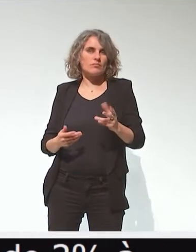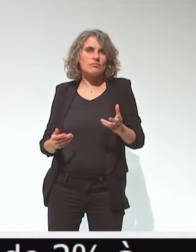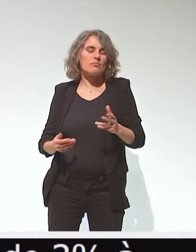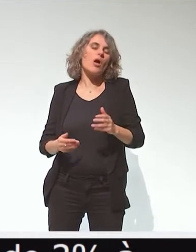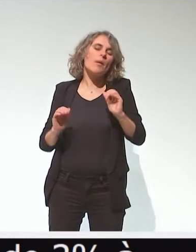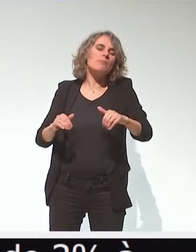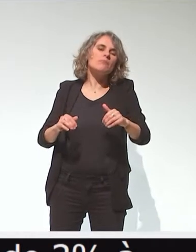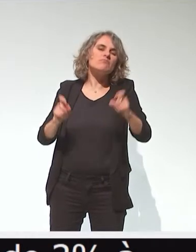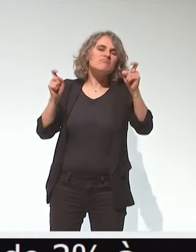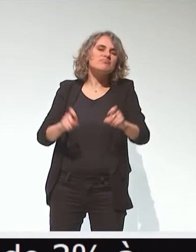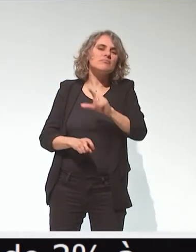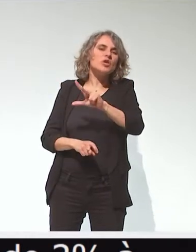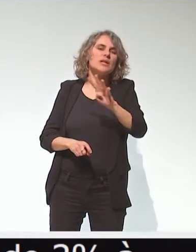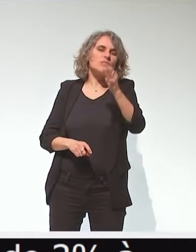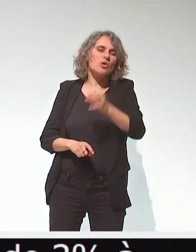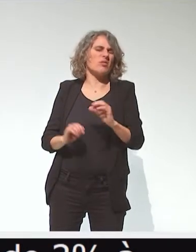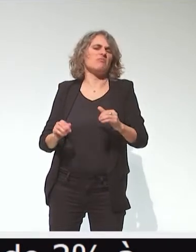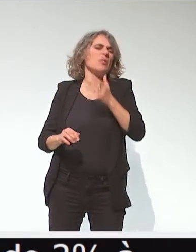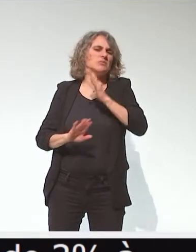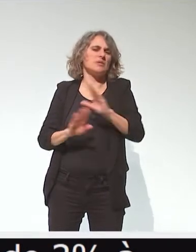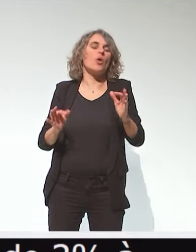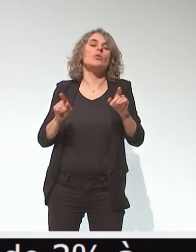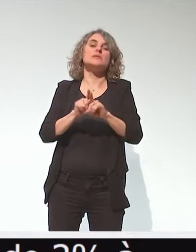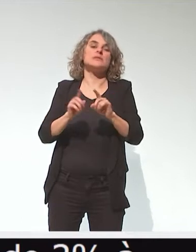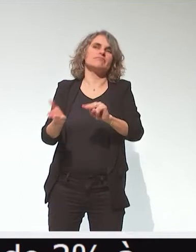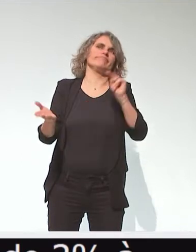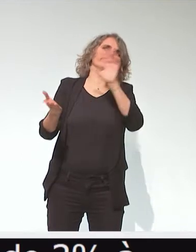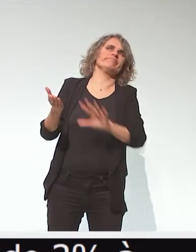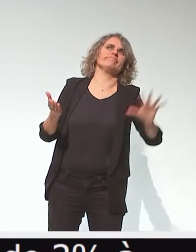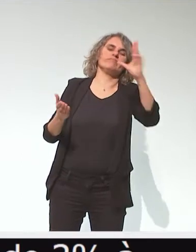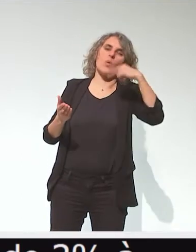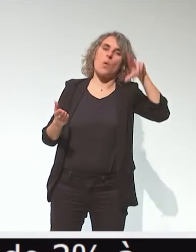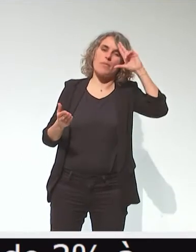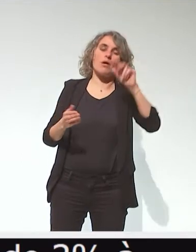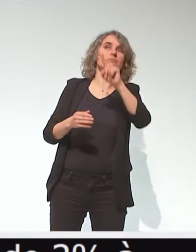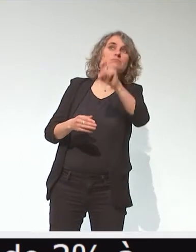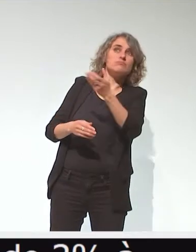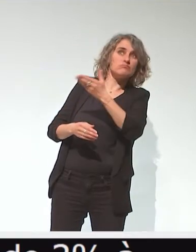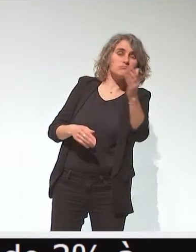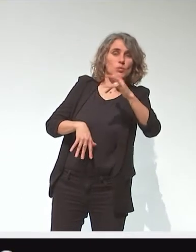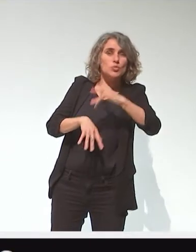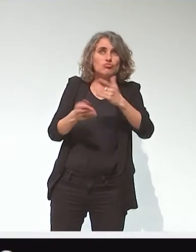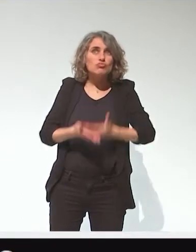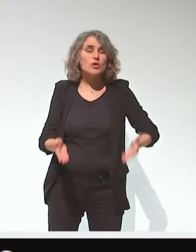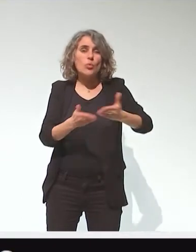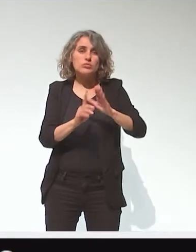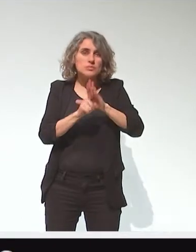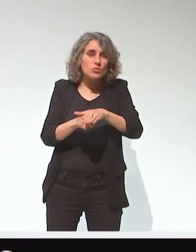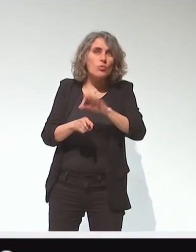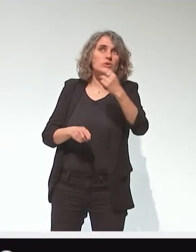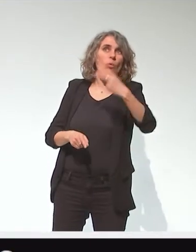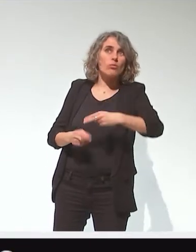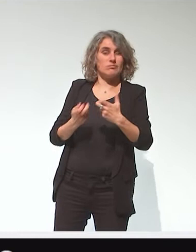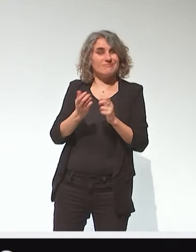ask people across Europe if they have experienced a discriminatory act in the workplace in the past year, in